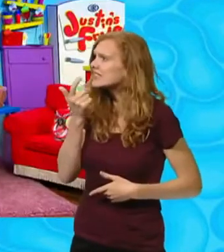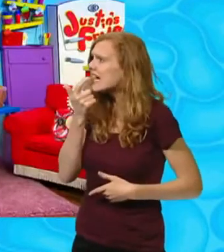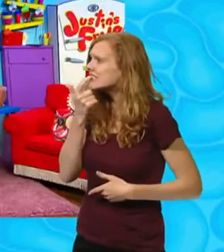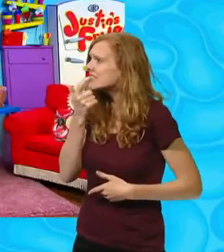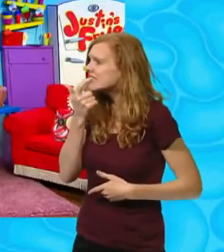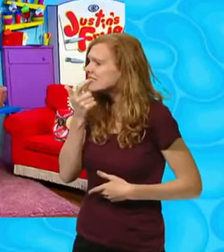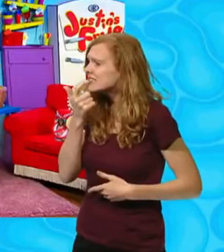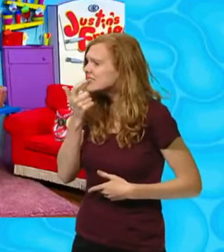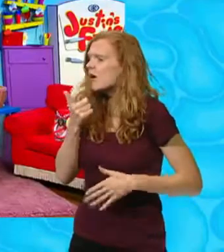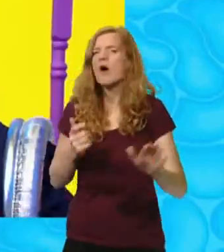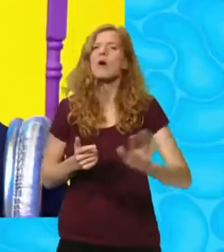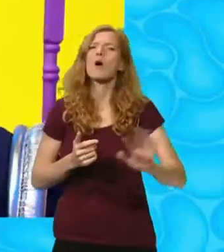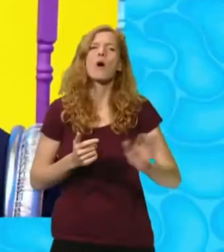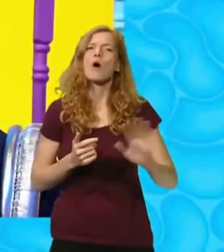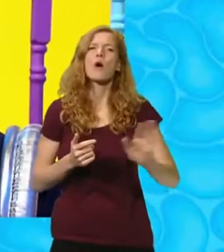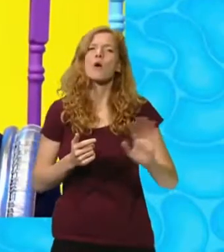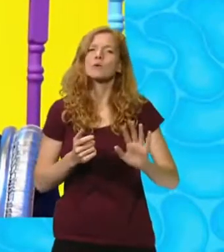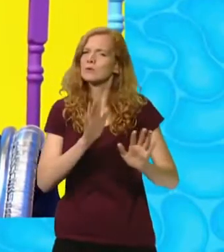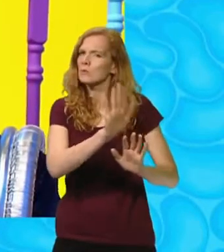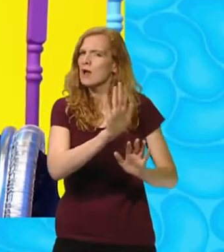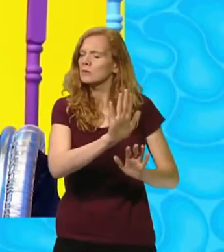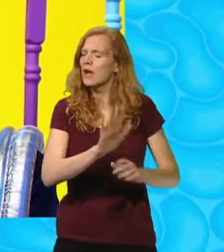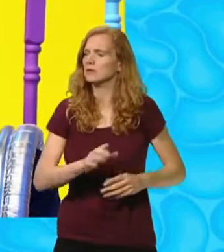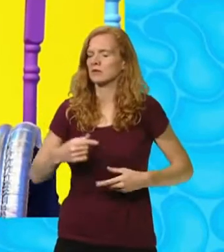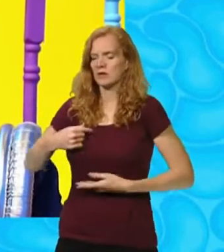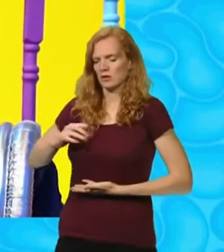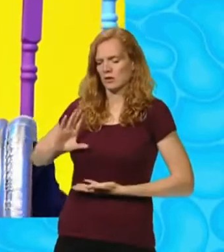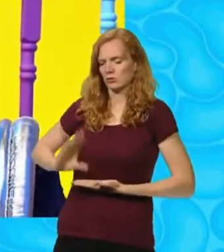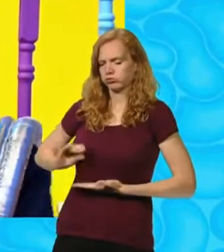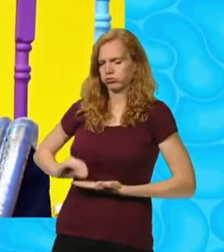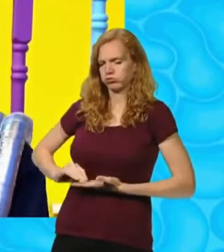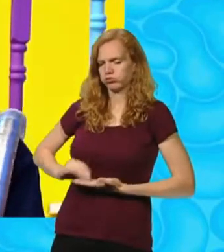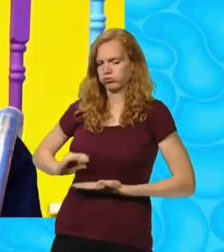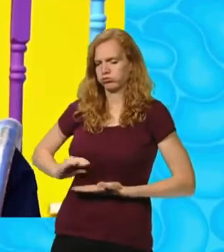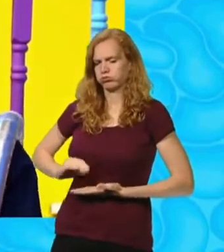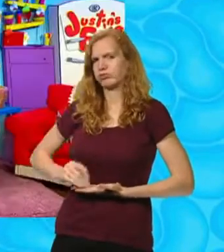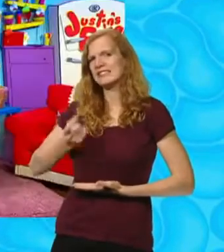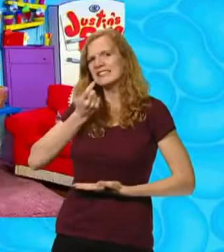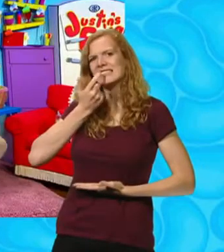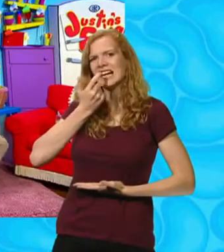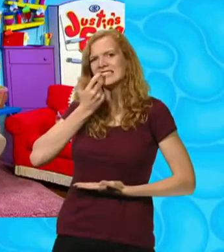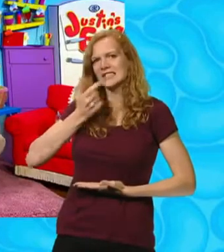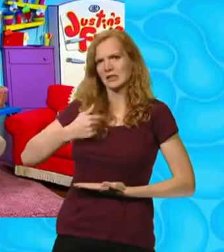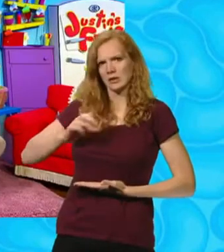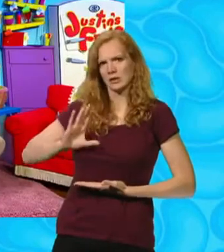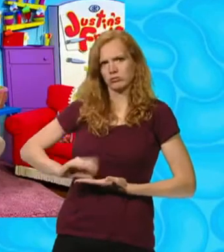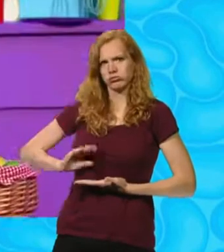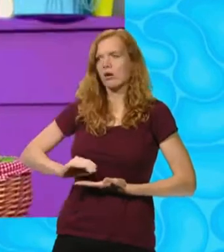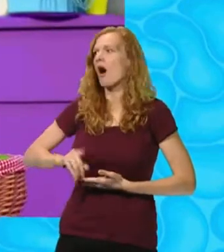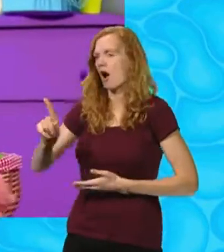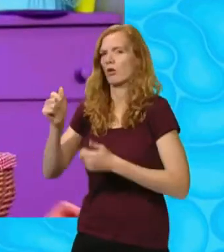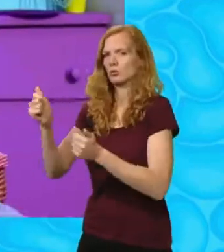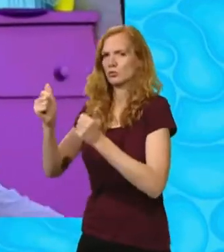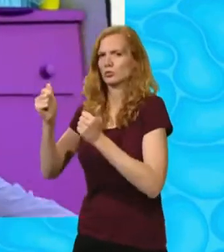the dentist. Never fear, sir. Downloading Monster Dentist app. Ooh, good idea. And while you